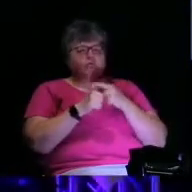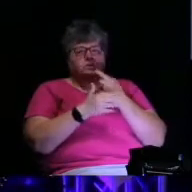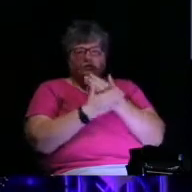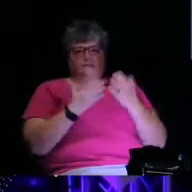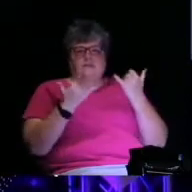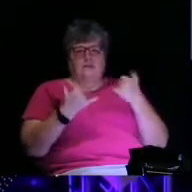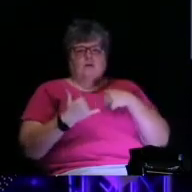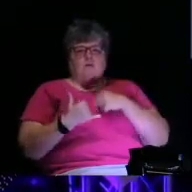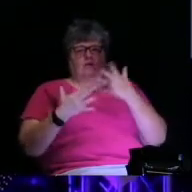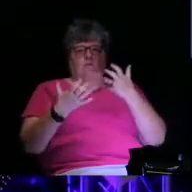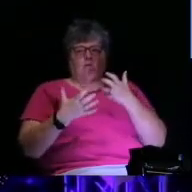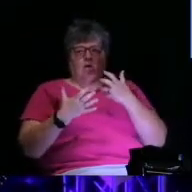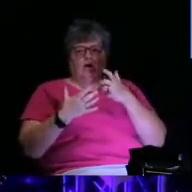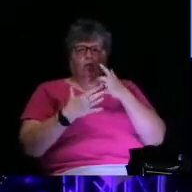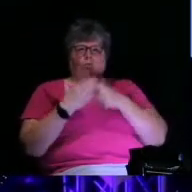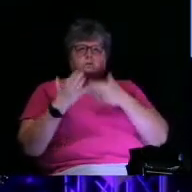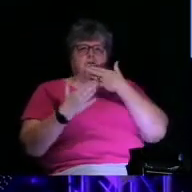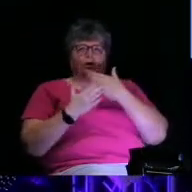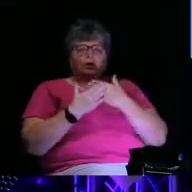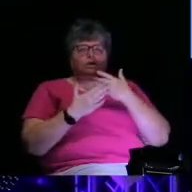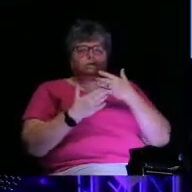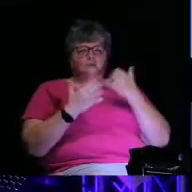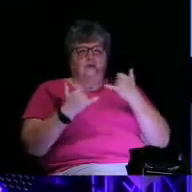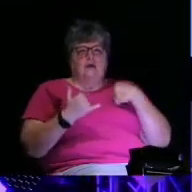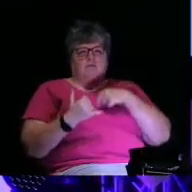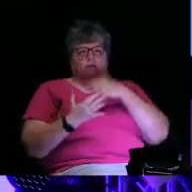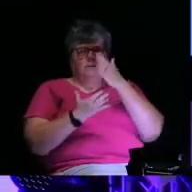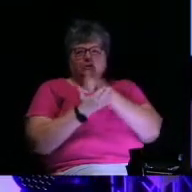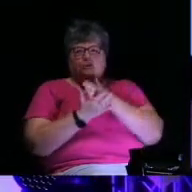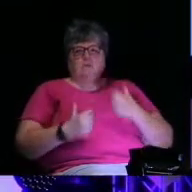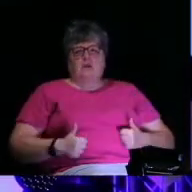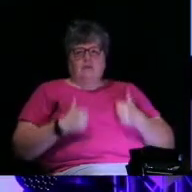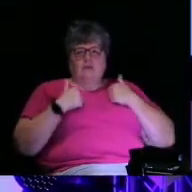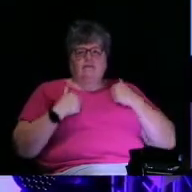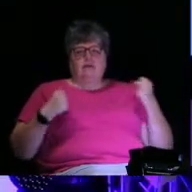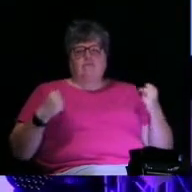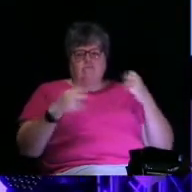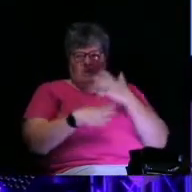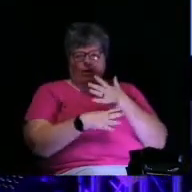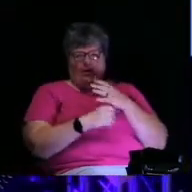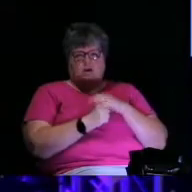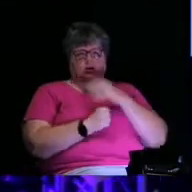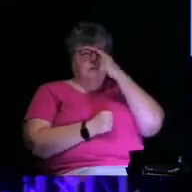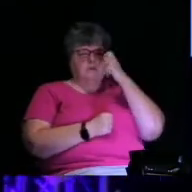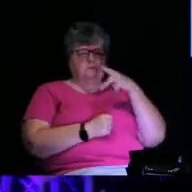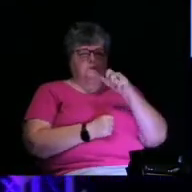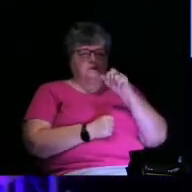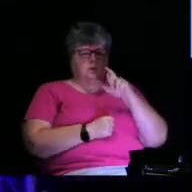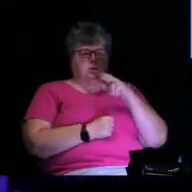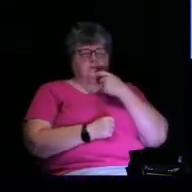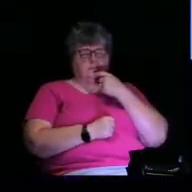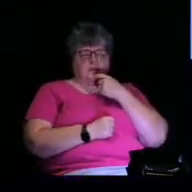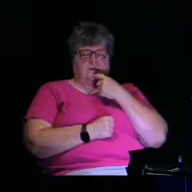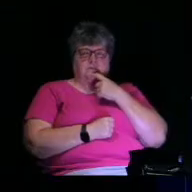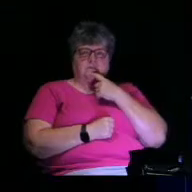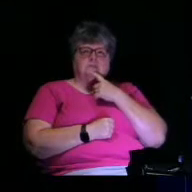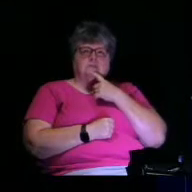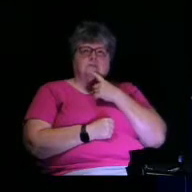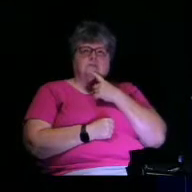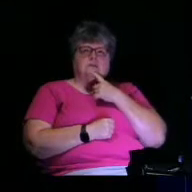good. Next thing is this, all right? We're gonna stop living in fear, okay? This is what Peter says, all right? Come on. Verse 16 through